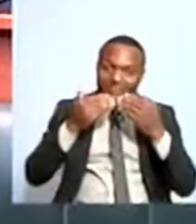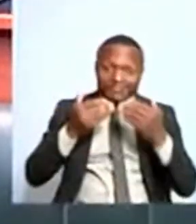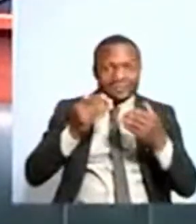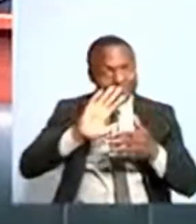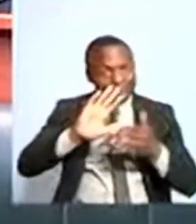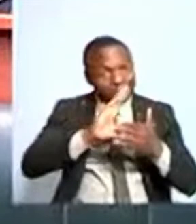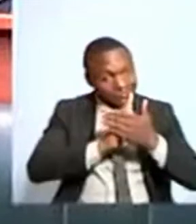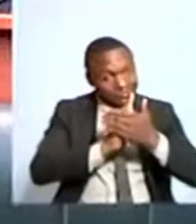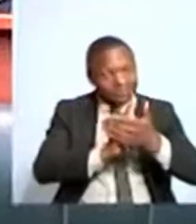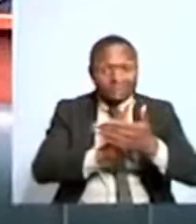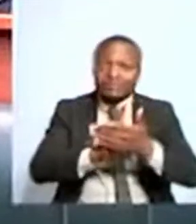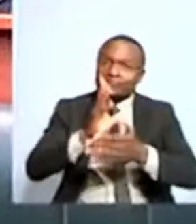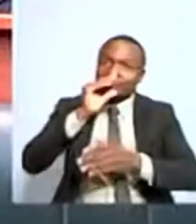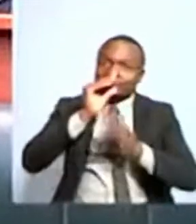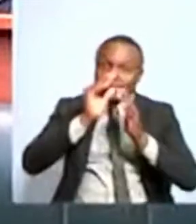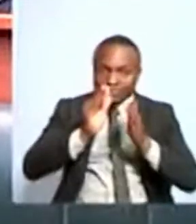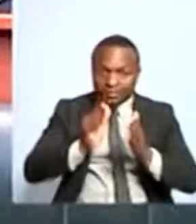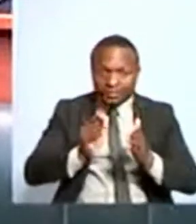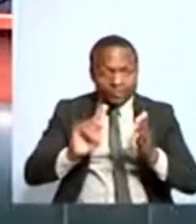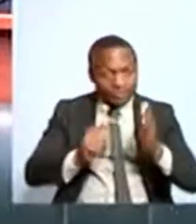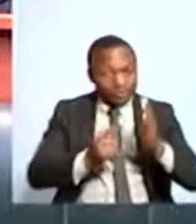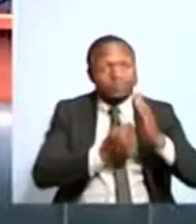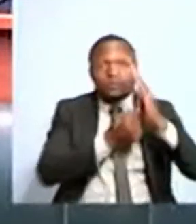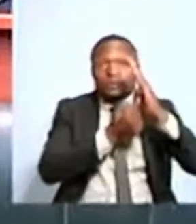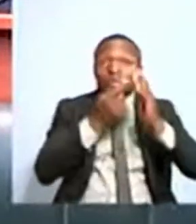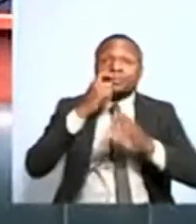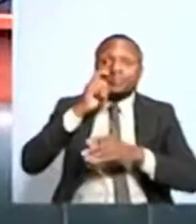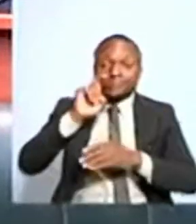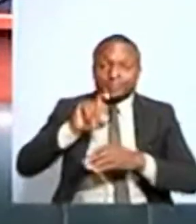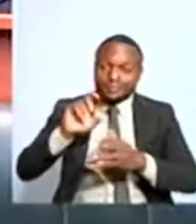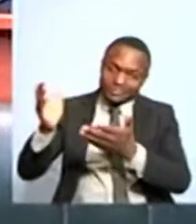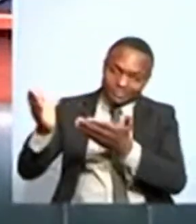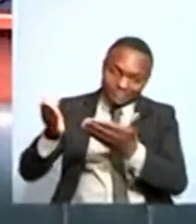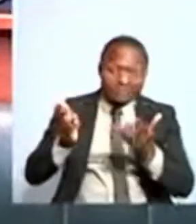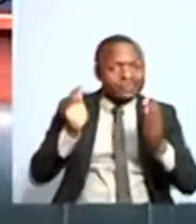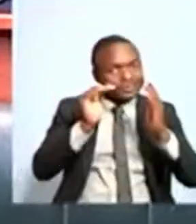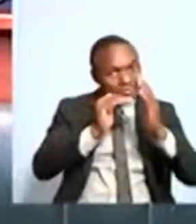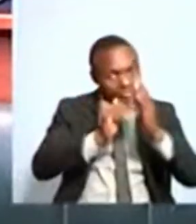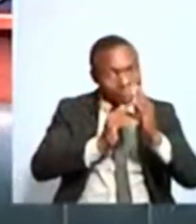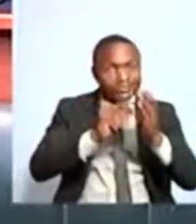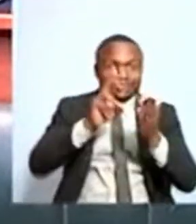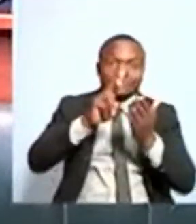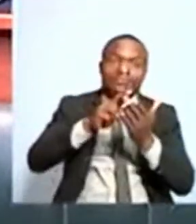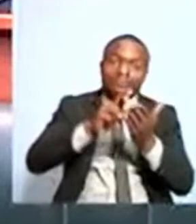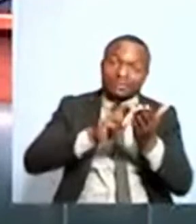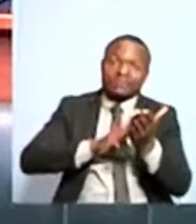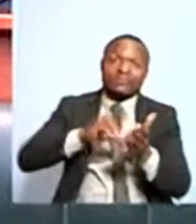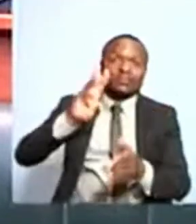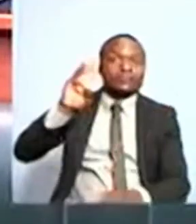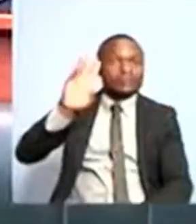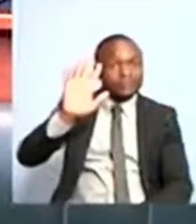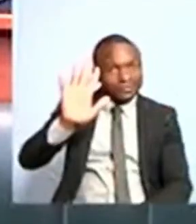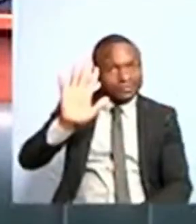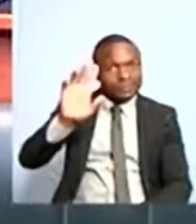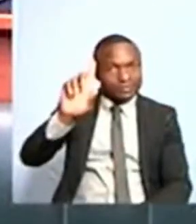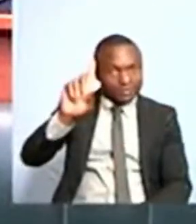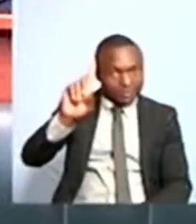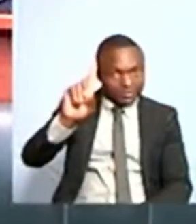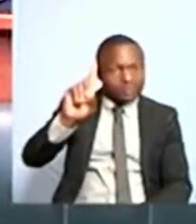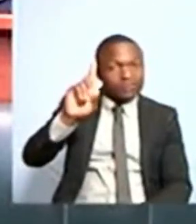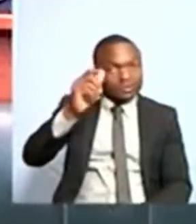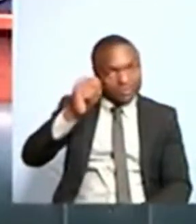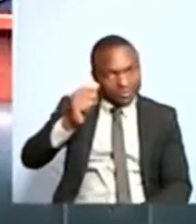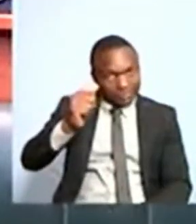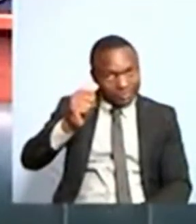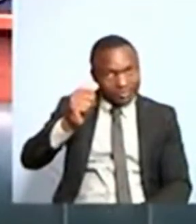Mr. Speaker, the point of order is raised again pursuant to Section 65, 1A,